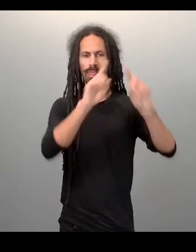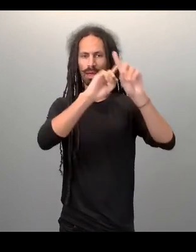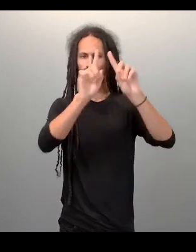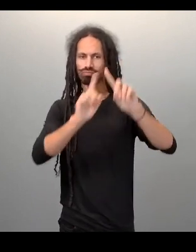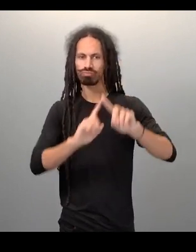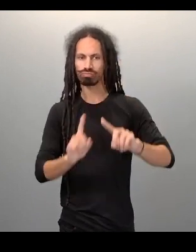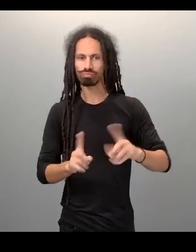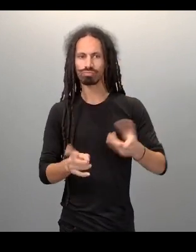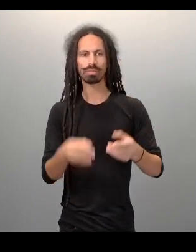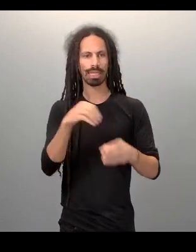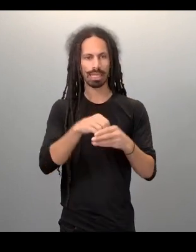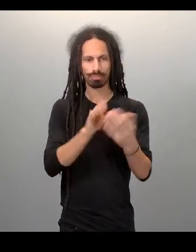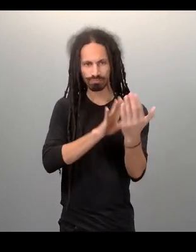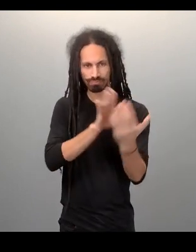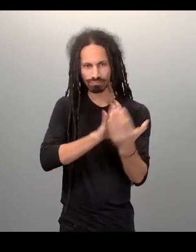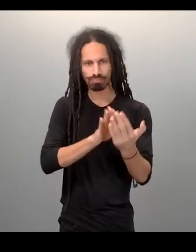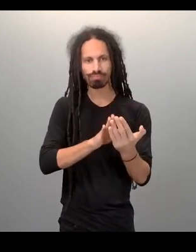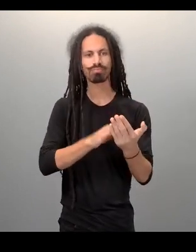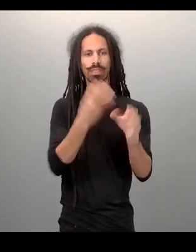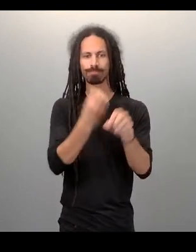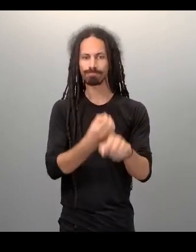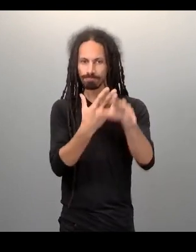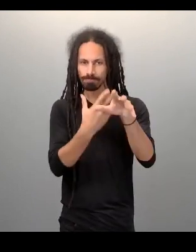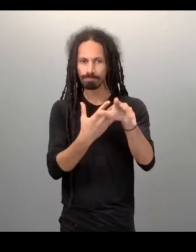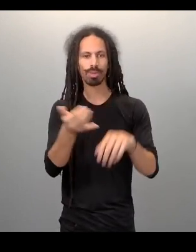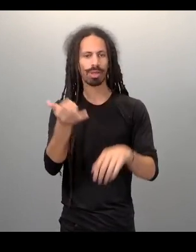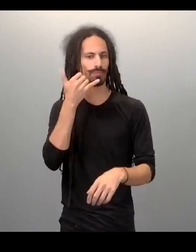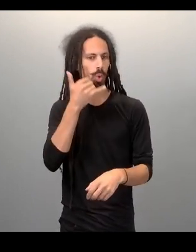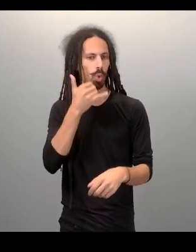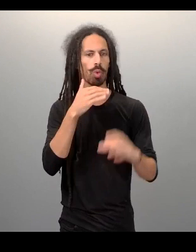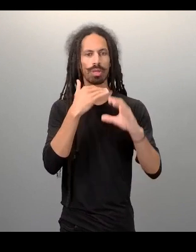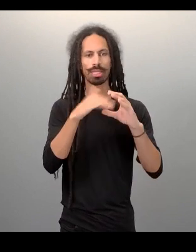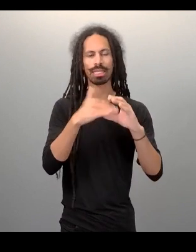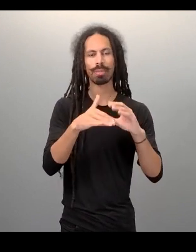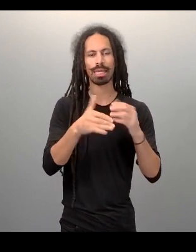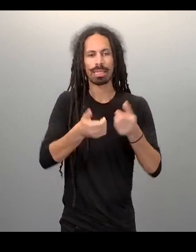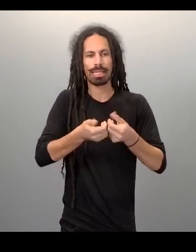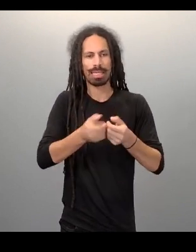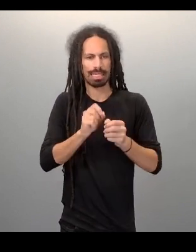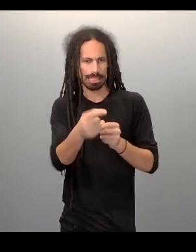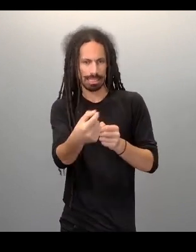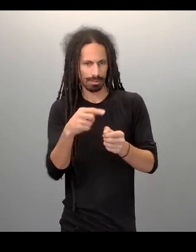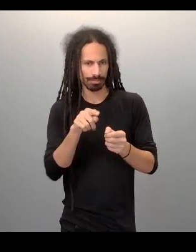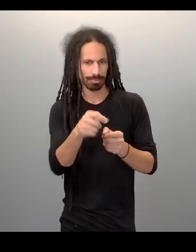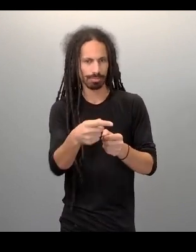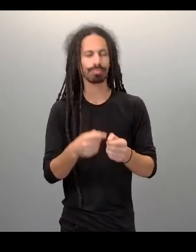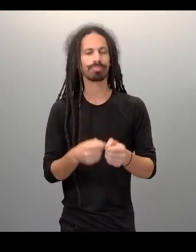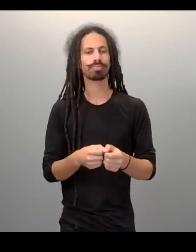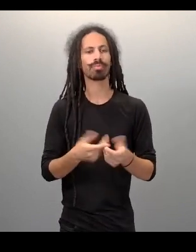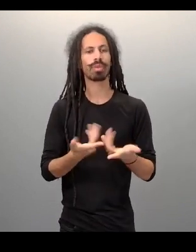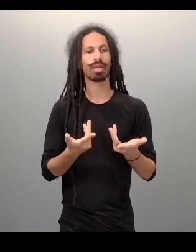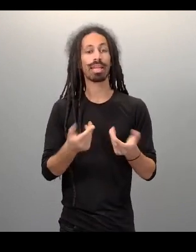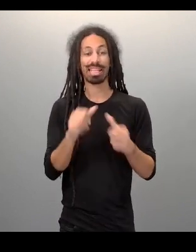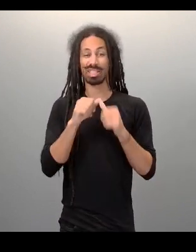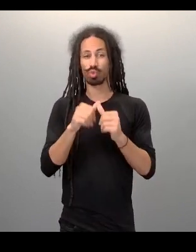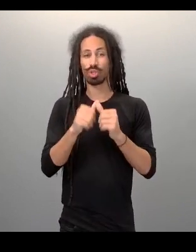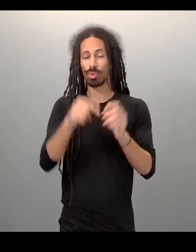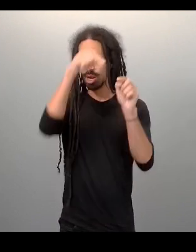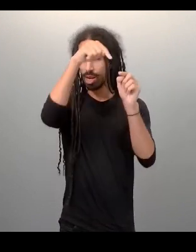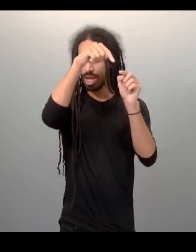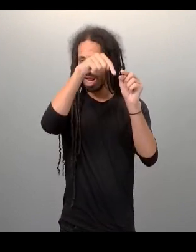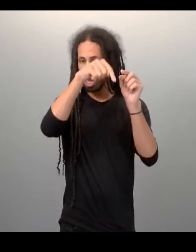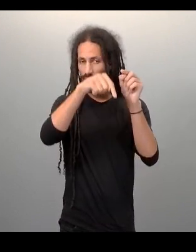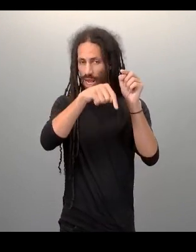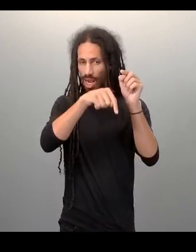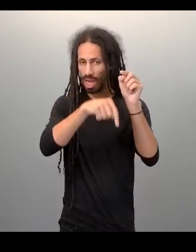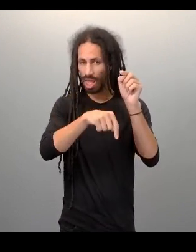video call, phone, email, text or chat. And as you go down in the list,